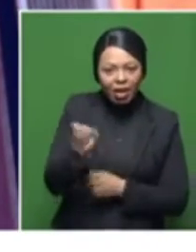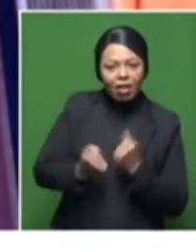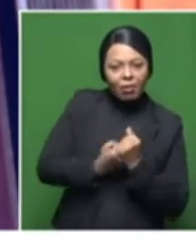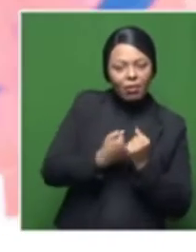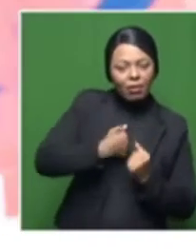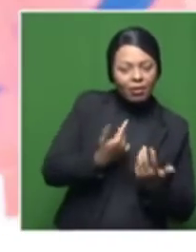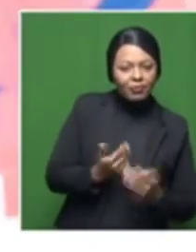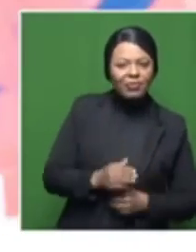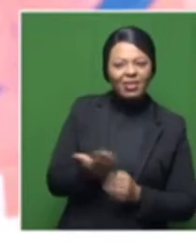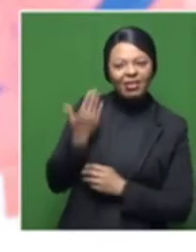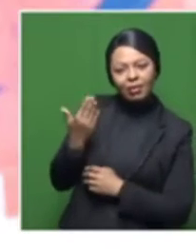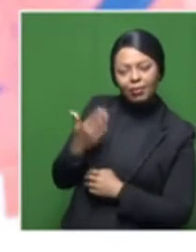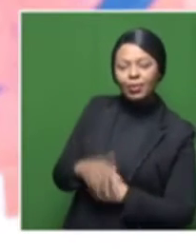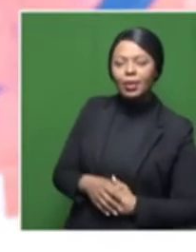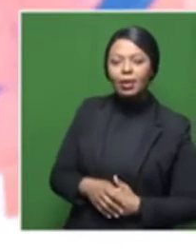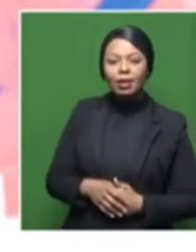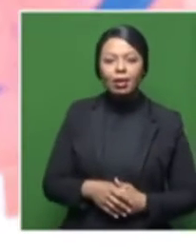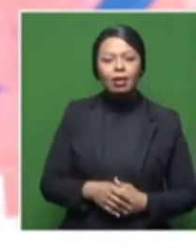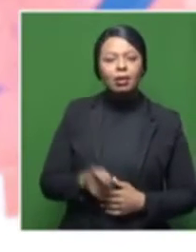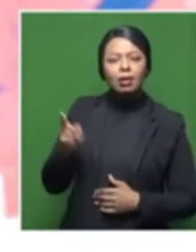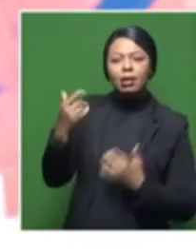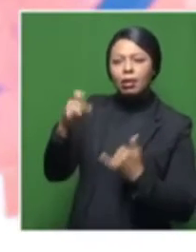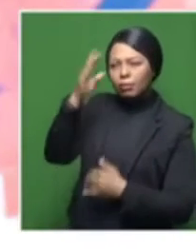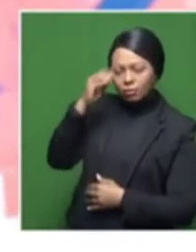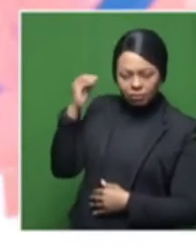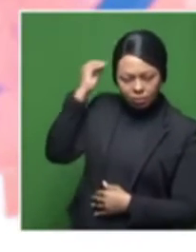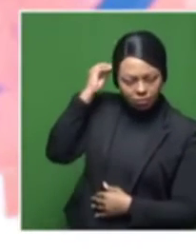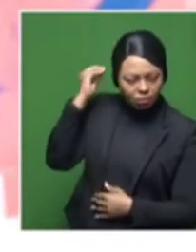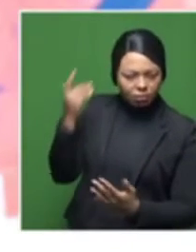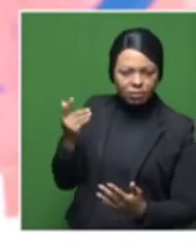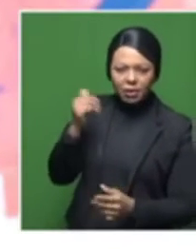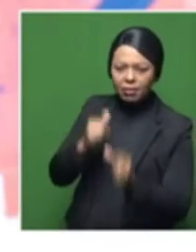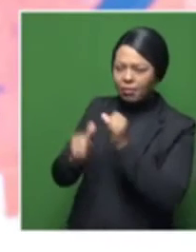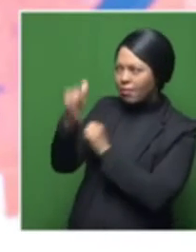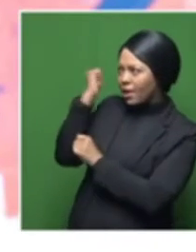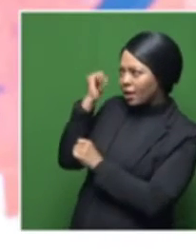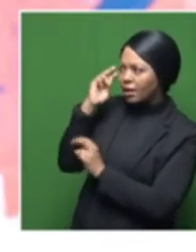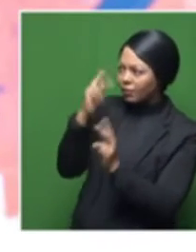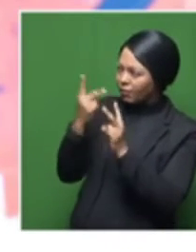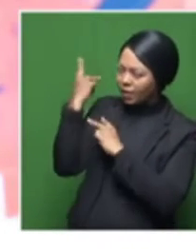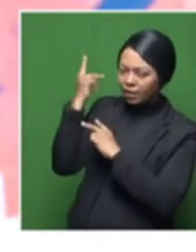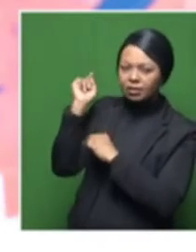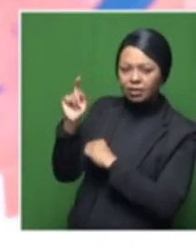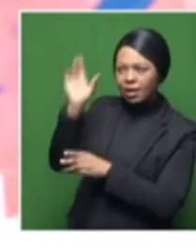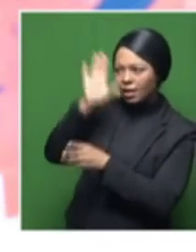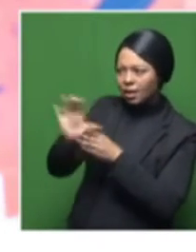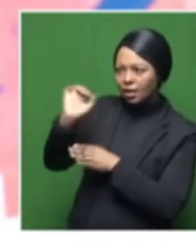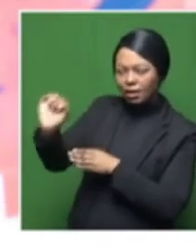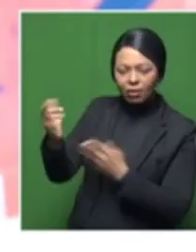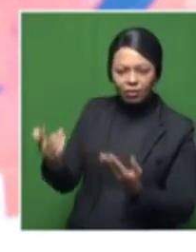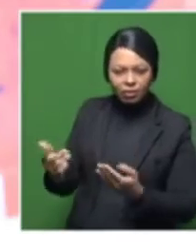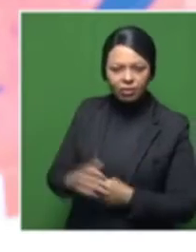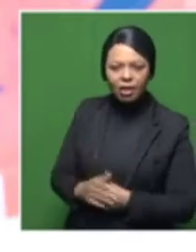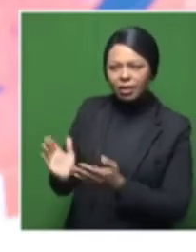yeah. And you know, speaking of highlights, what are some of the highlights? Just looking back and reflecting on your career, what would you say are some of the